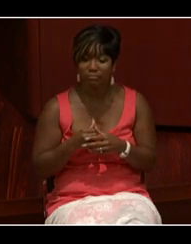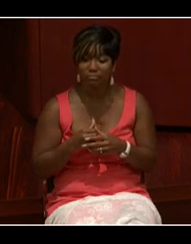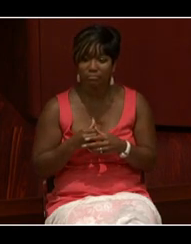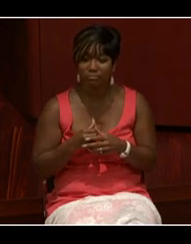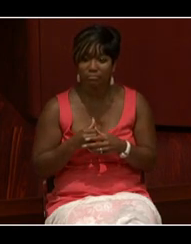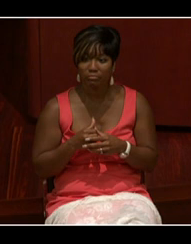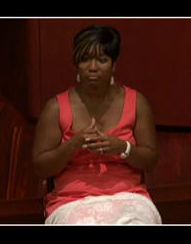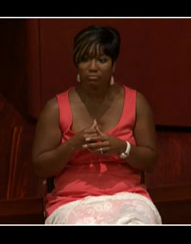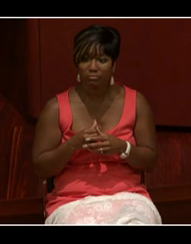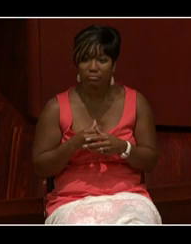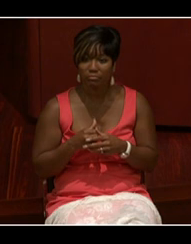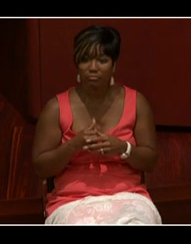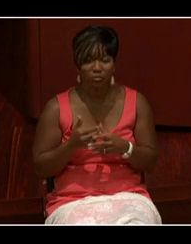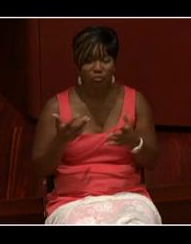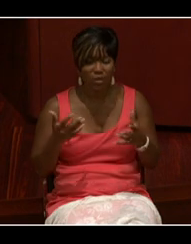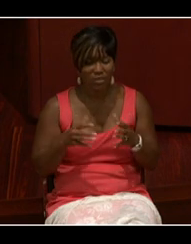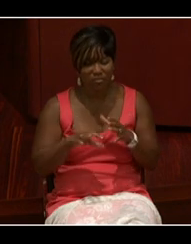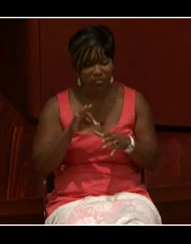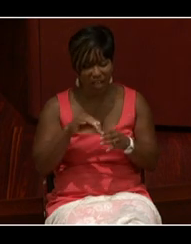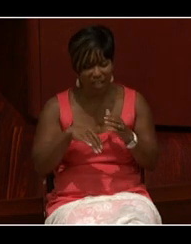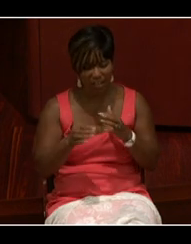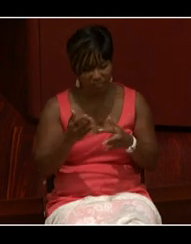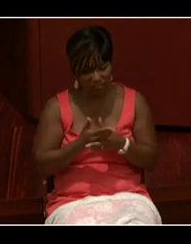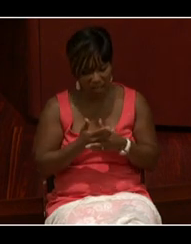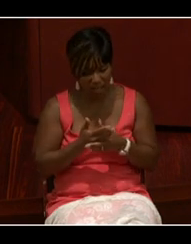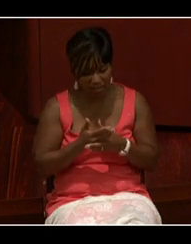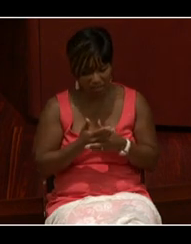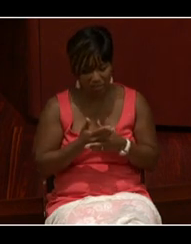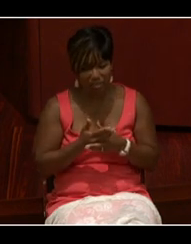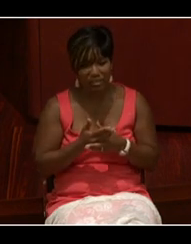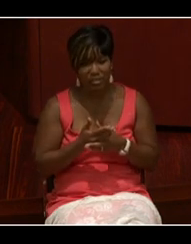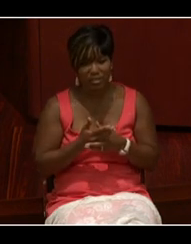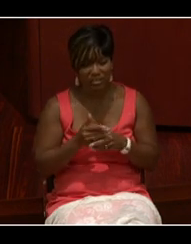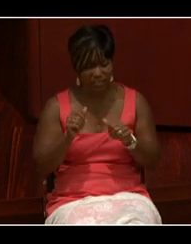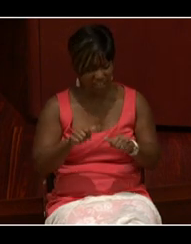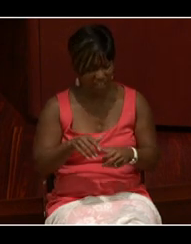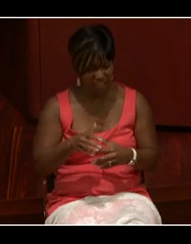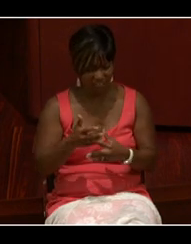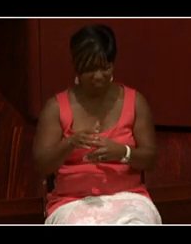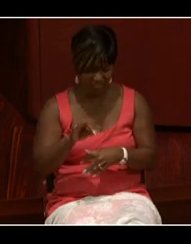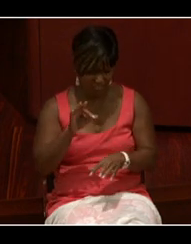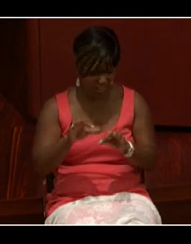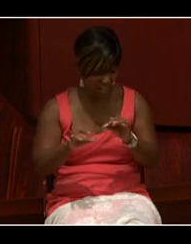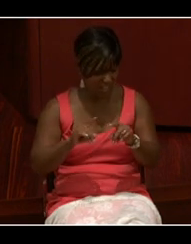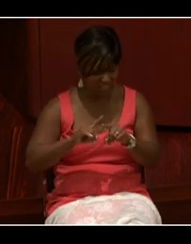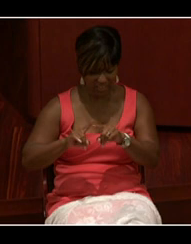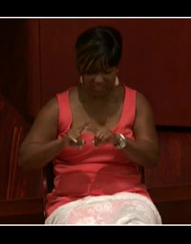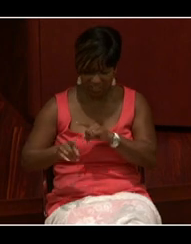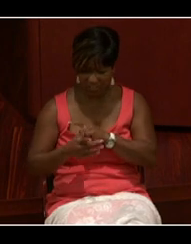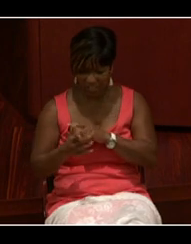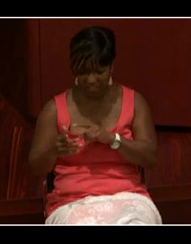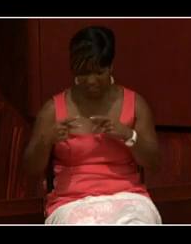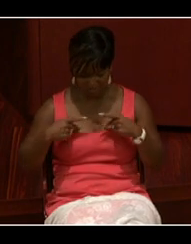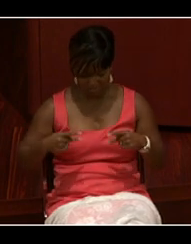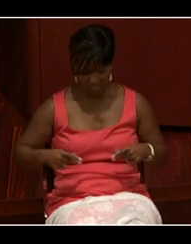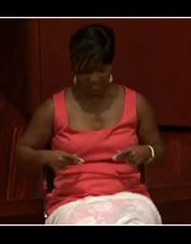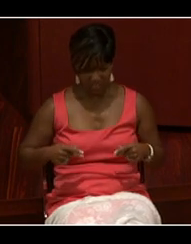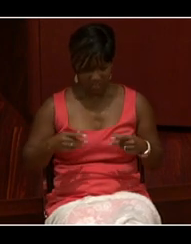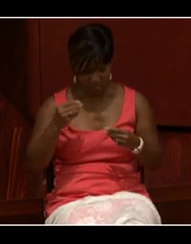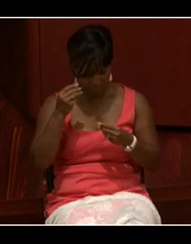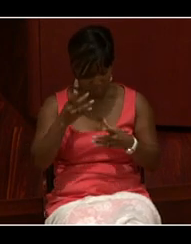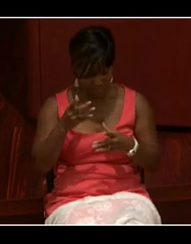So what can you find in a file? I've mentioned a few record types, but you can find all sorts of things, from physical information such as the mugshot